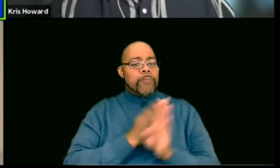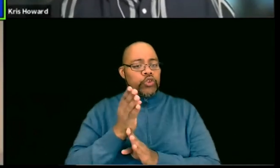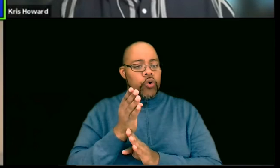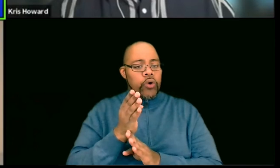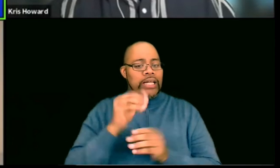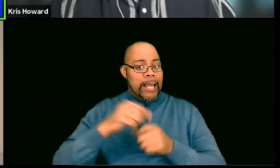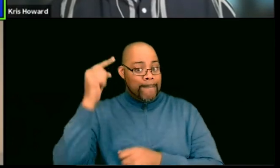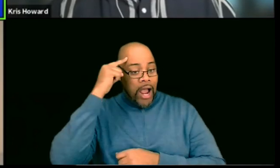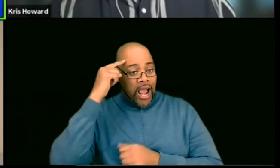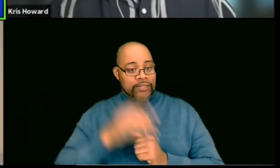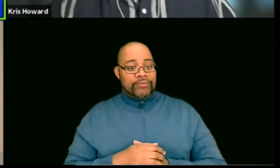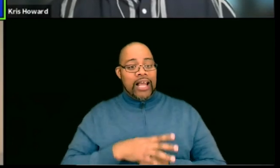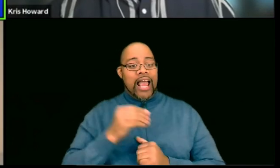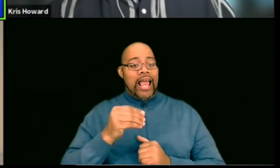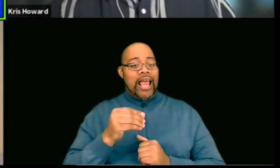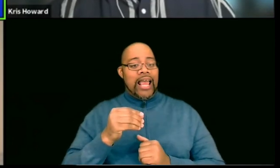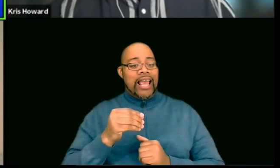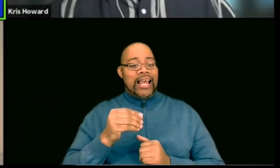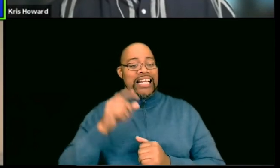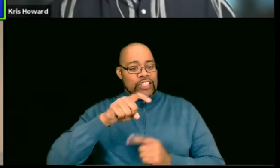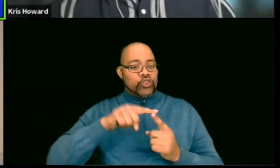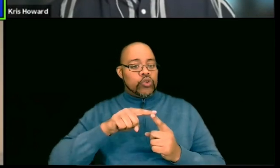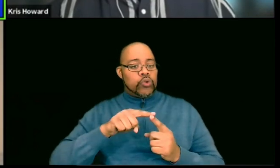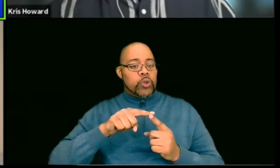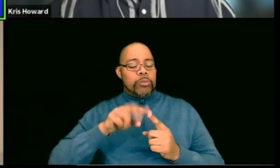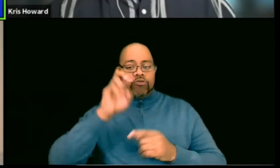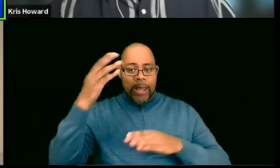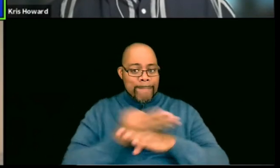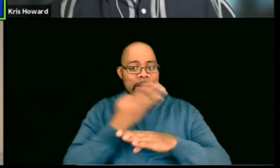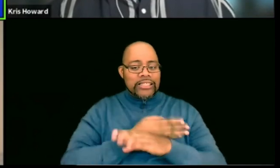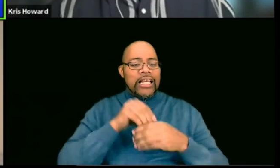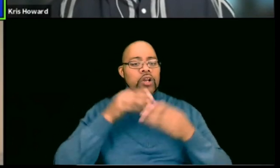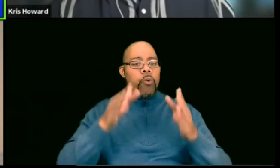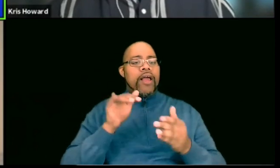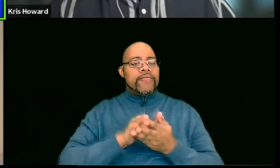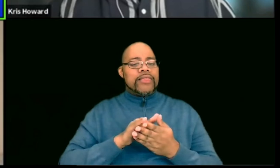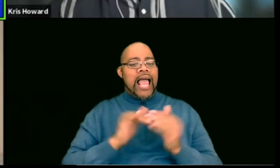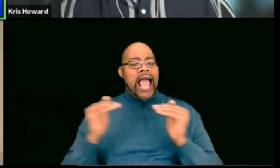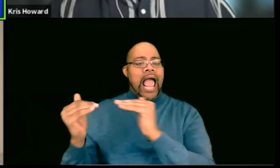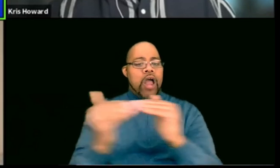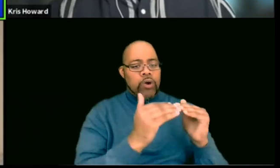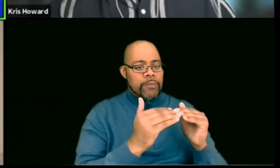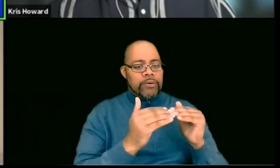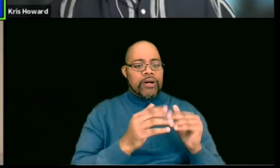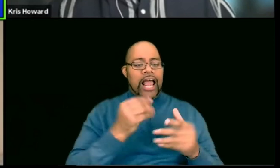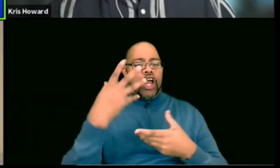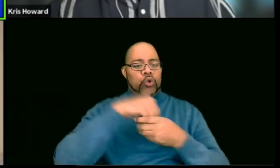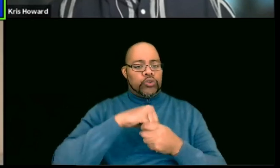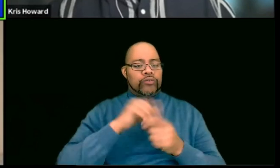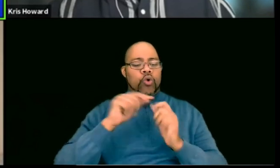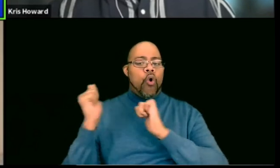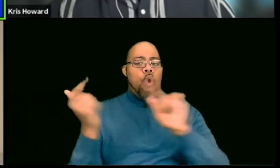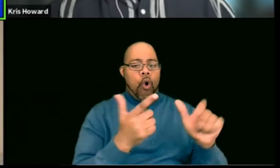with the majority in mind and drastically needs to be rebuilt in a way that is equitable